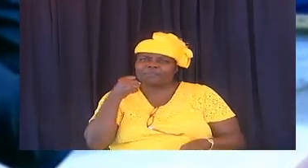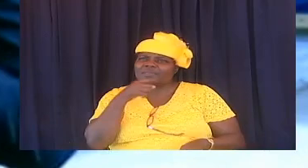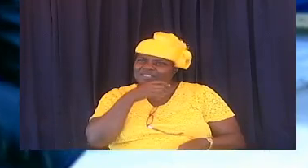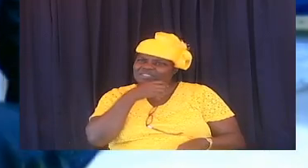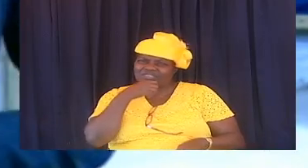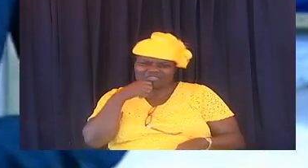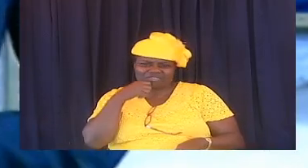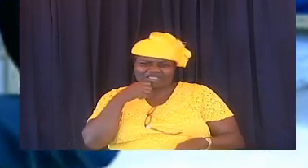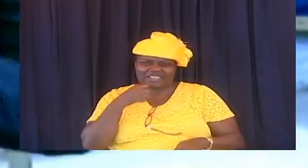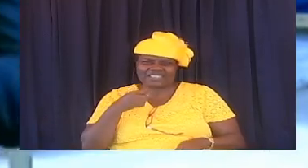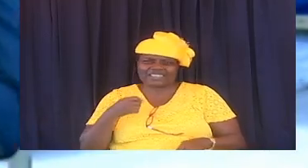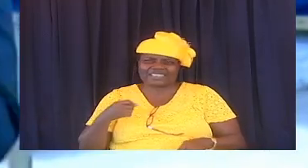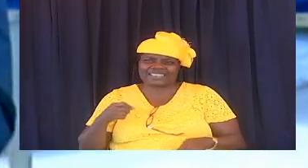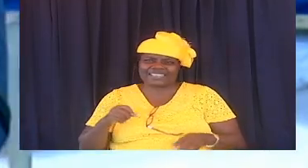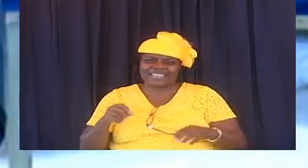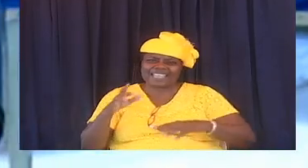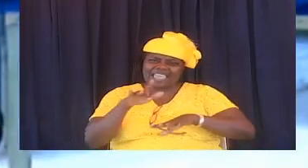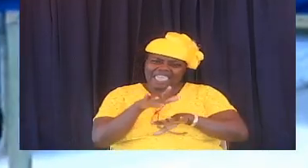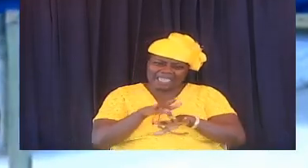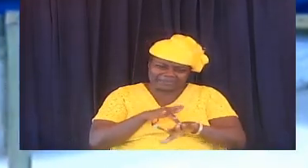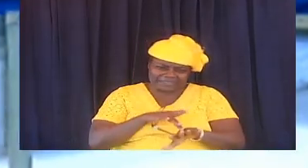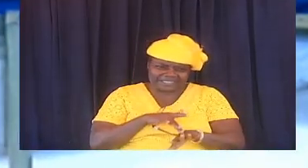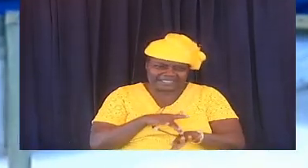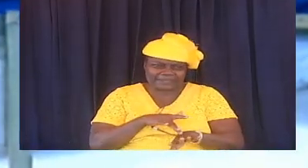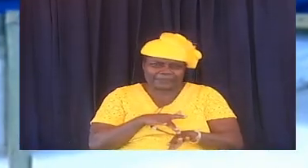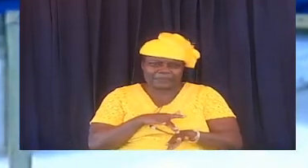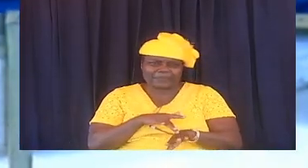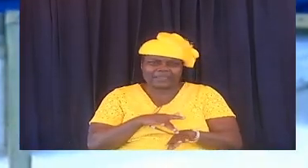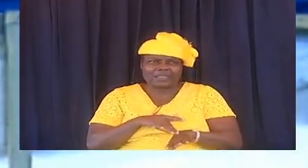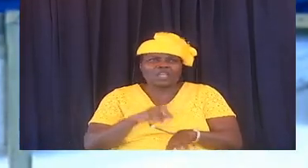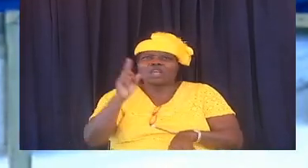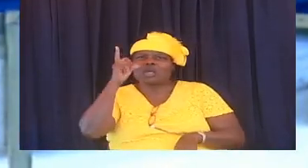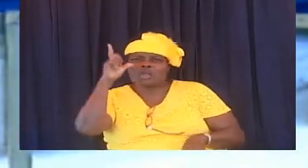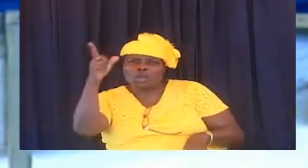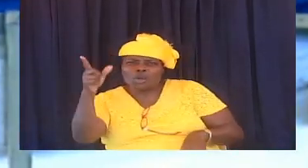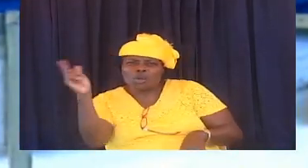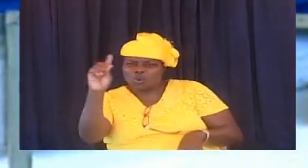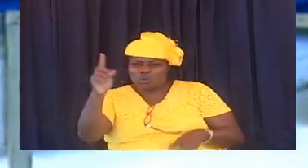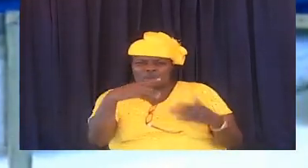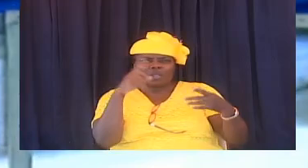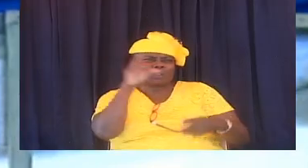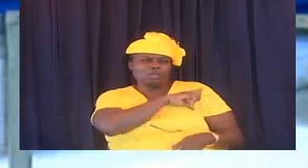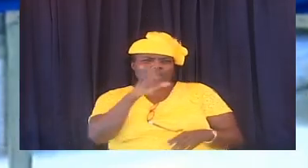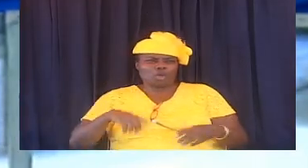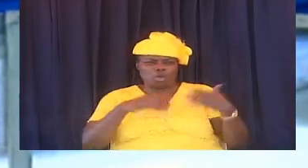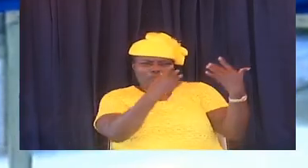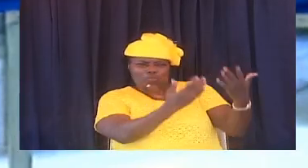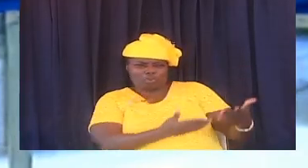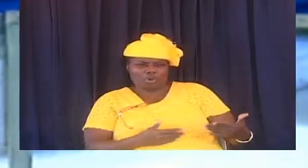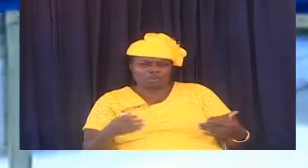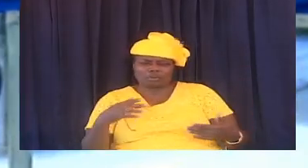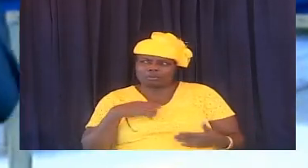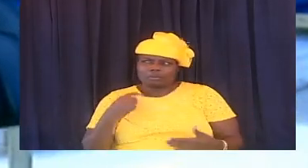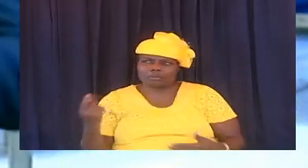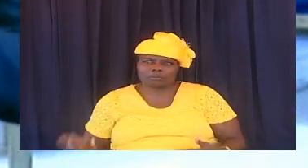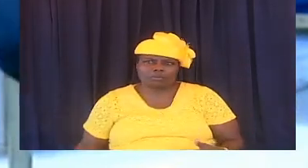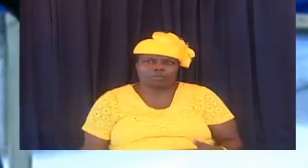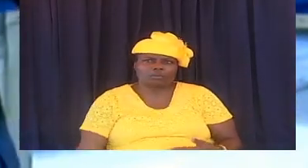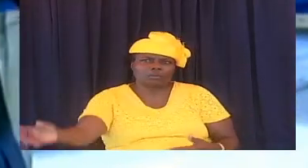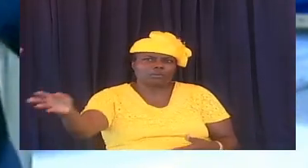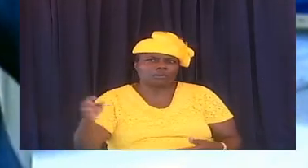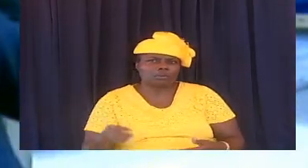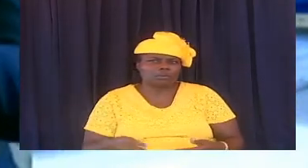empty. And, you know, this is where the Lord has brought us from. Many of us, even though we don't necessarily deserve